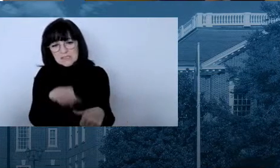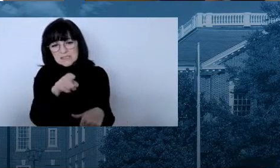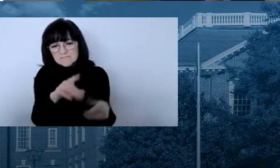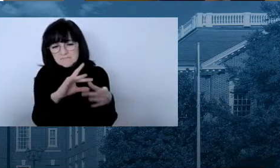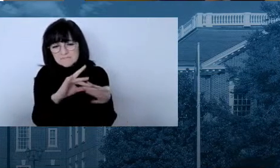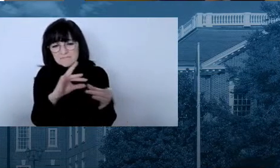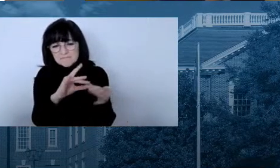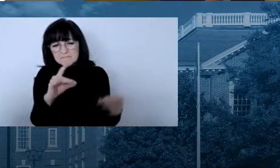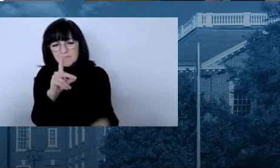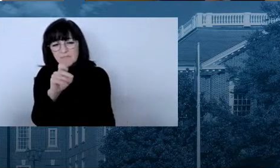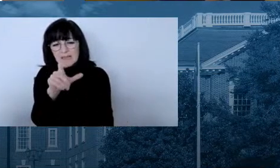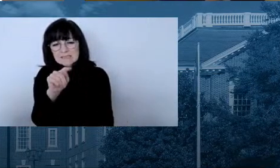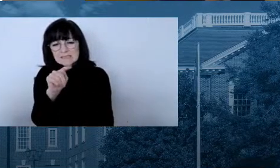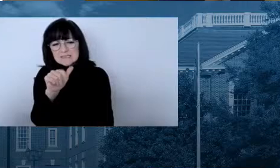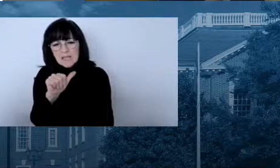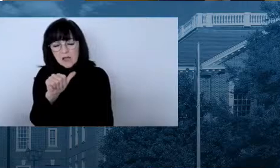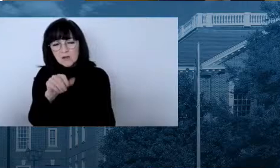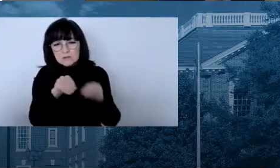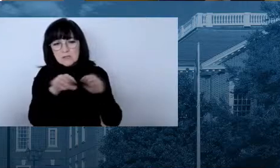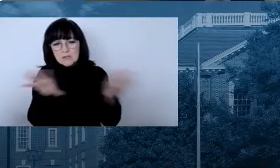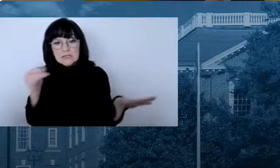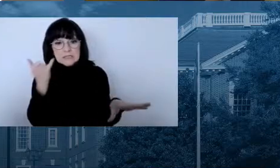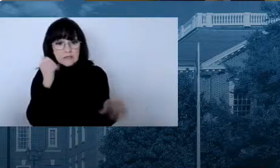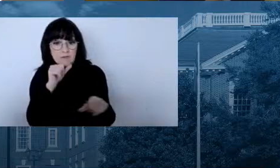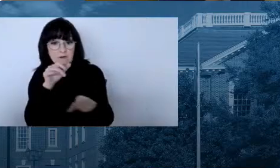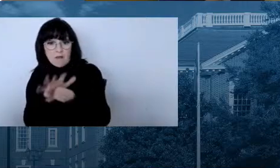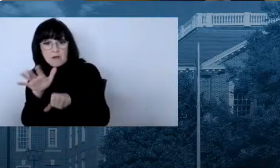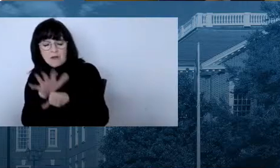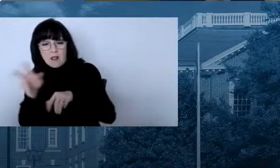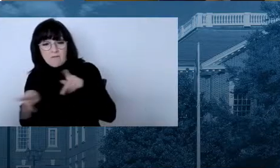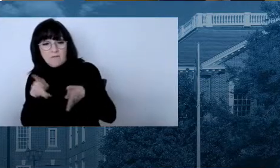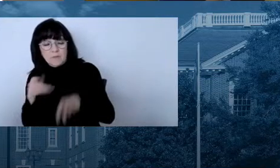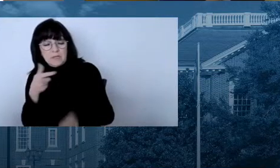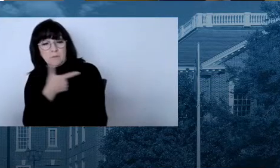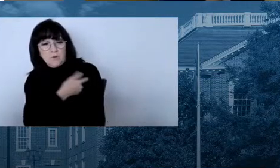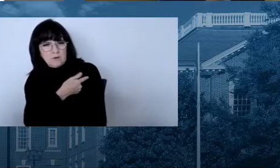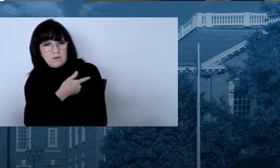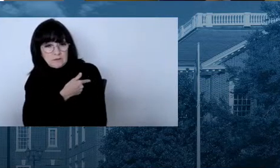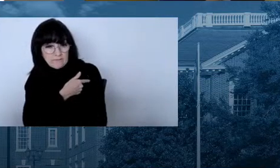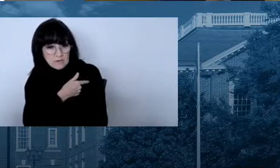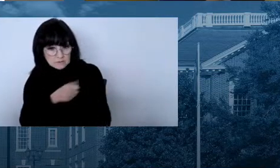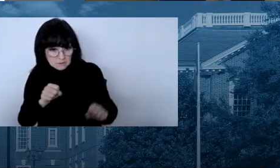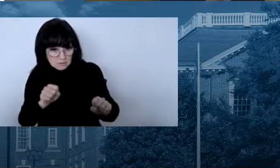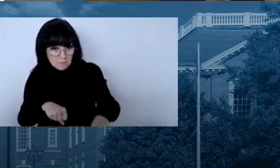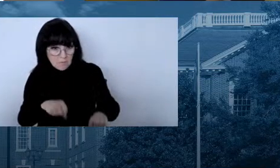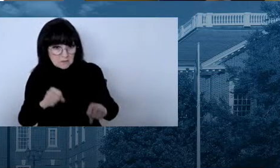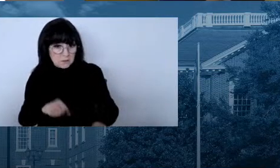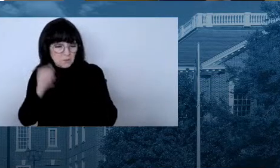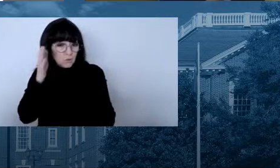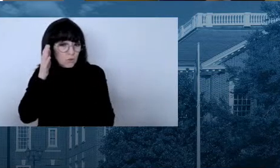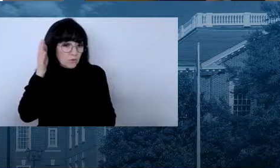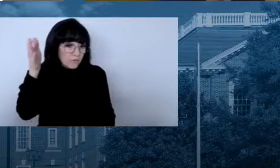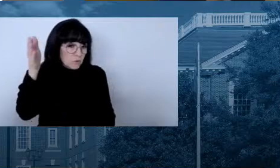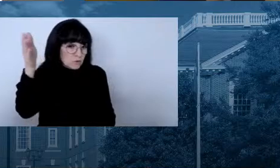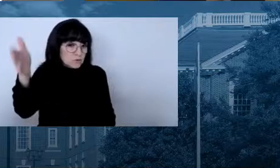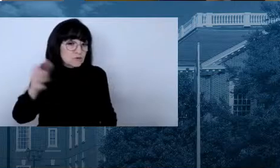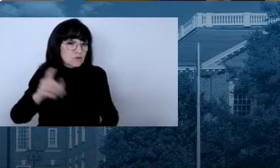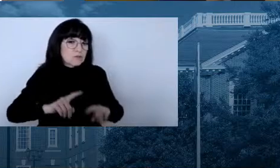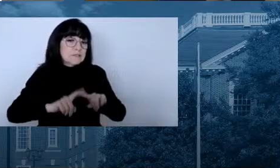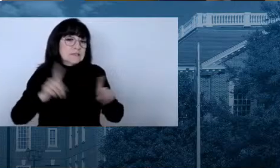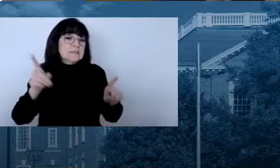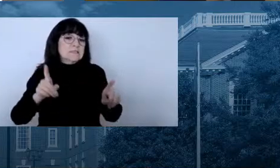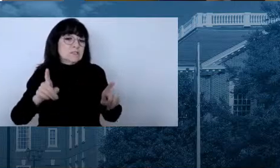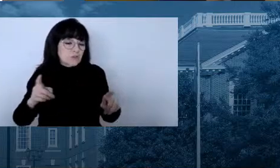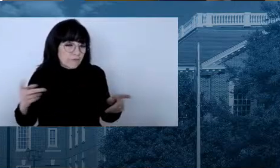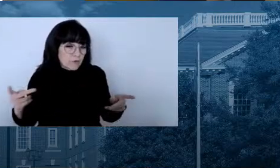about if not enough people were vaccinated, would there be possibilities of future variants of worse